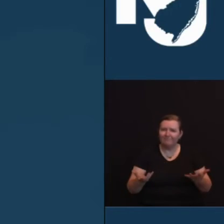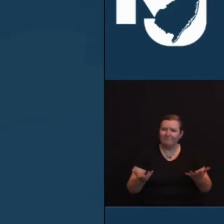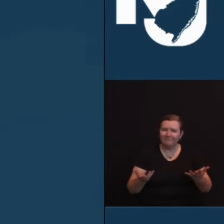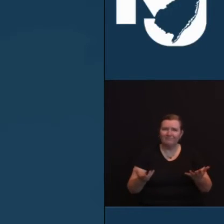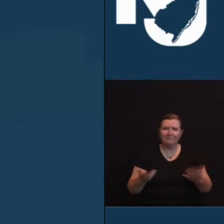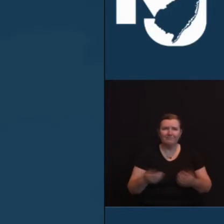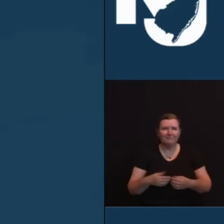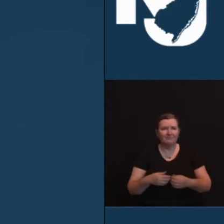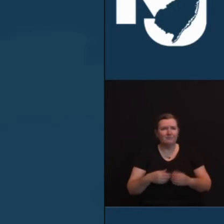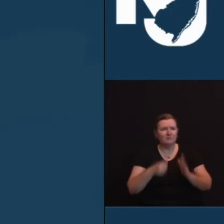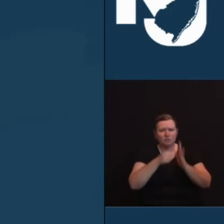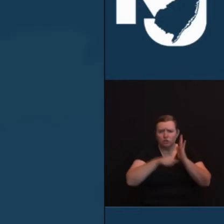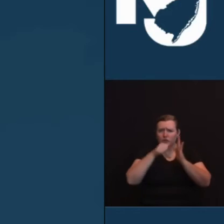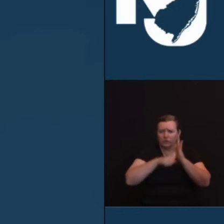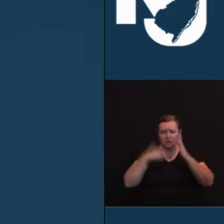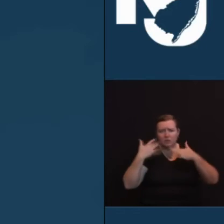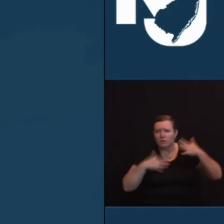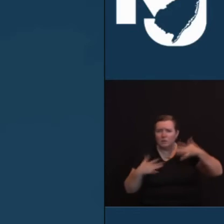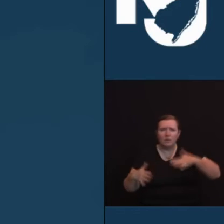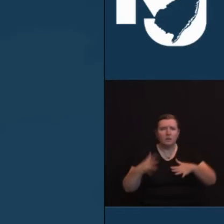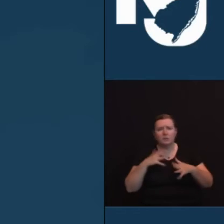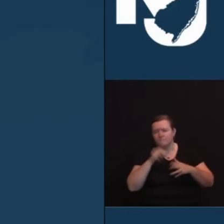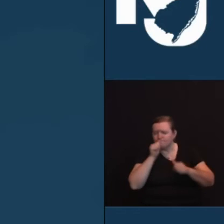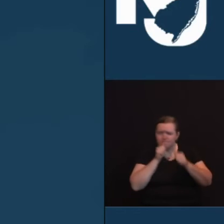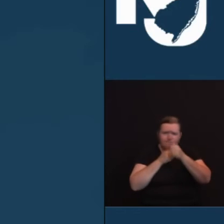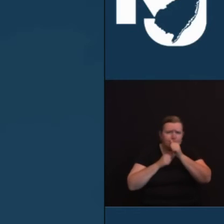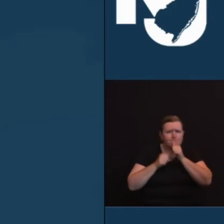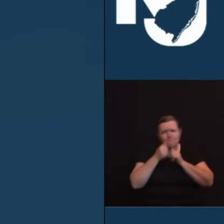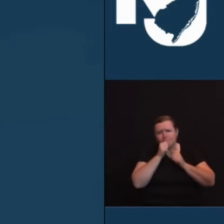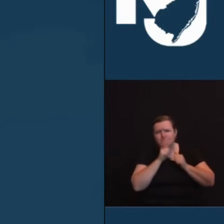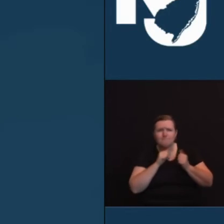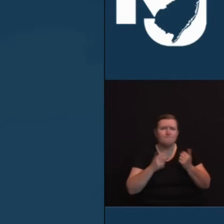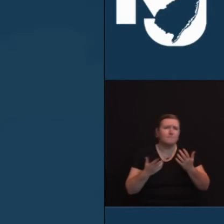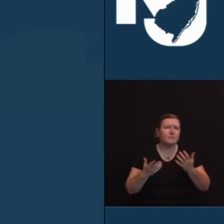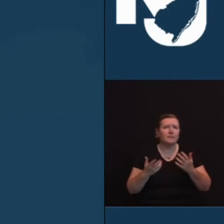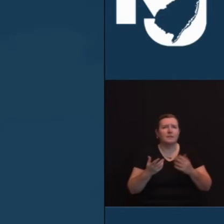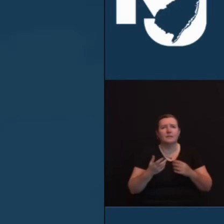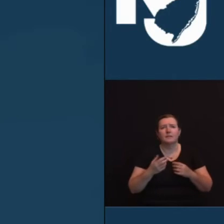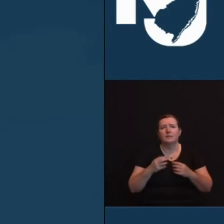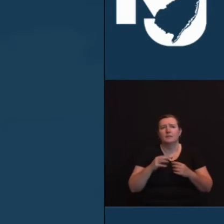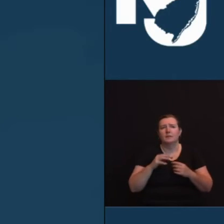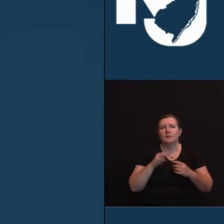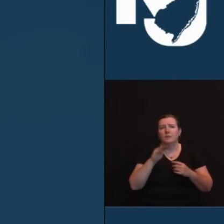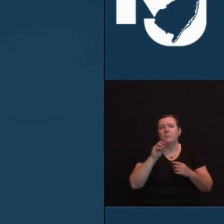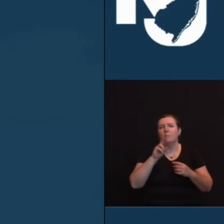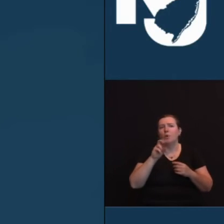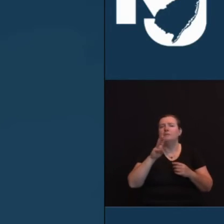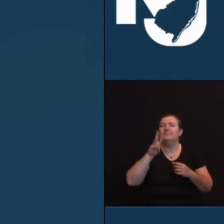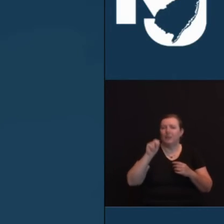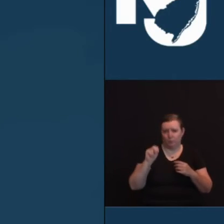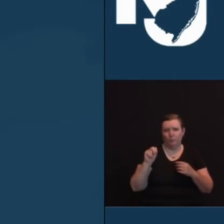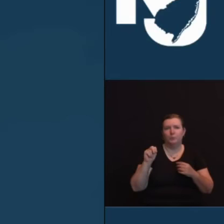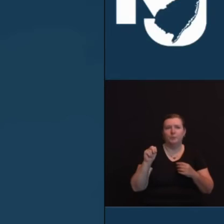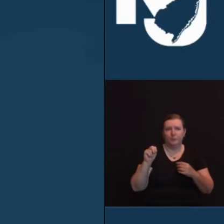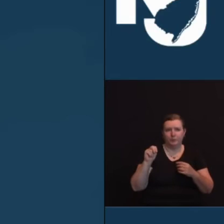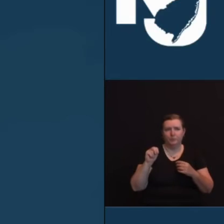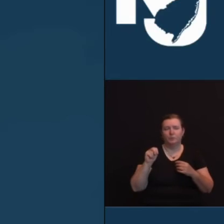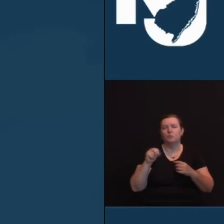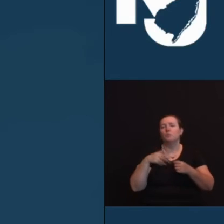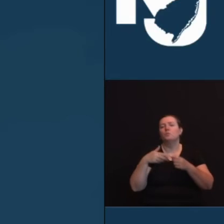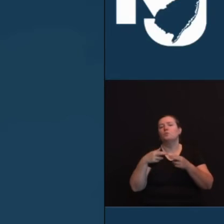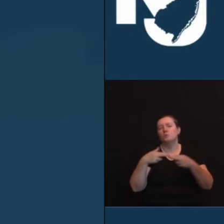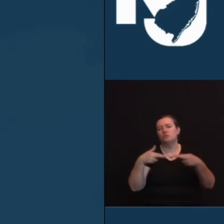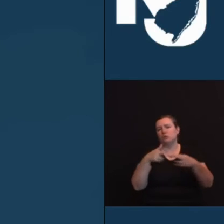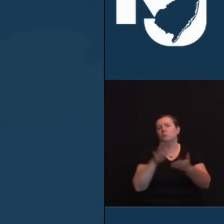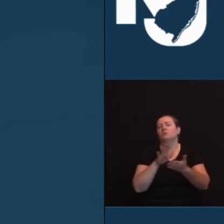on and graduated from Morristown's Regional Day School, where he received the Make a Difference Award. He was a huge